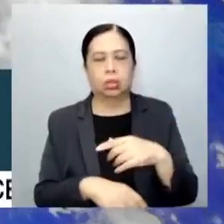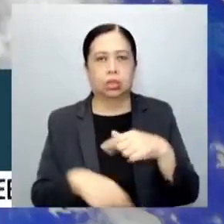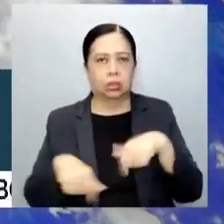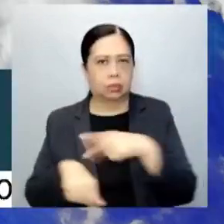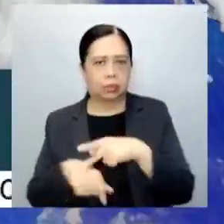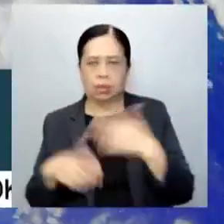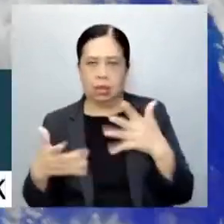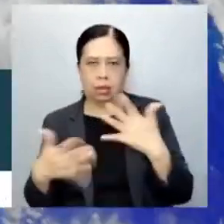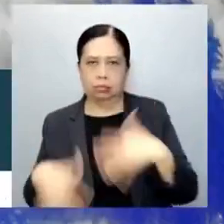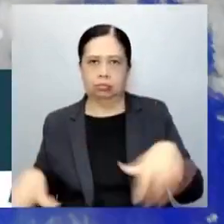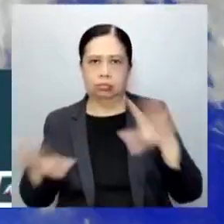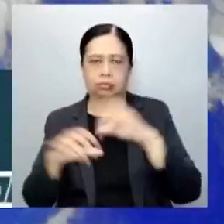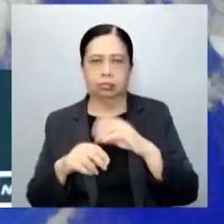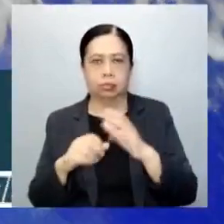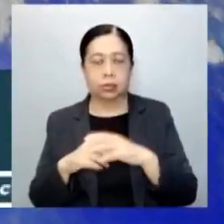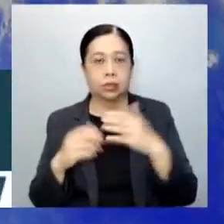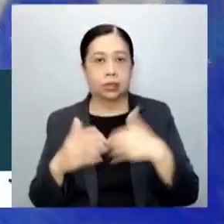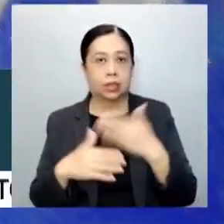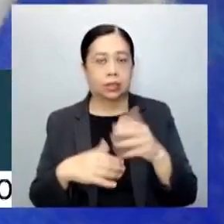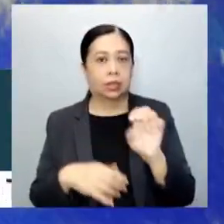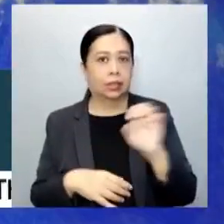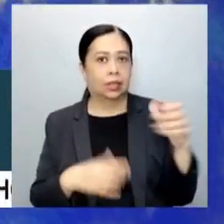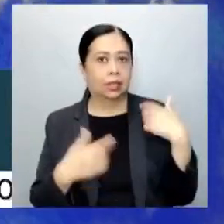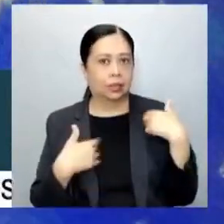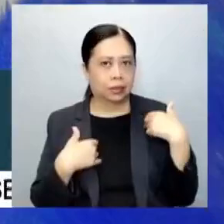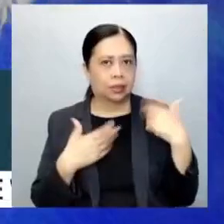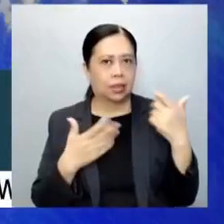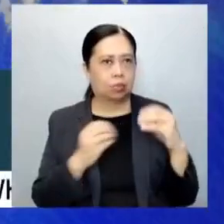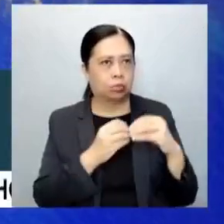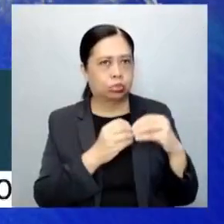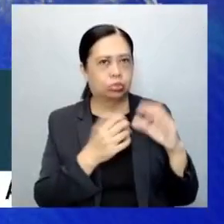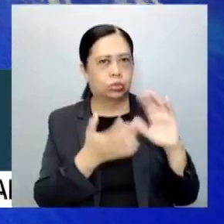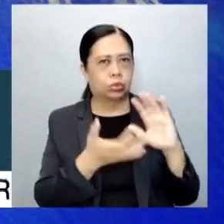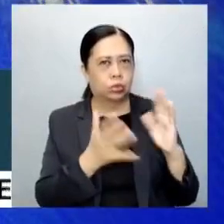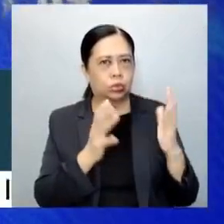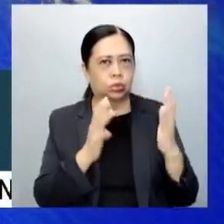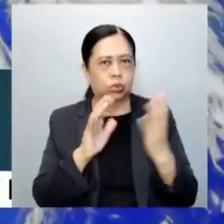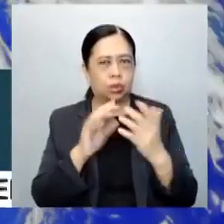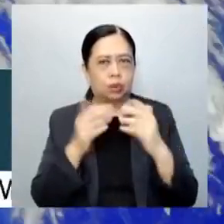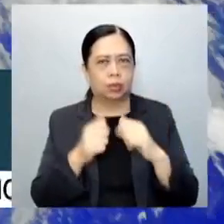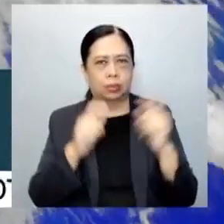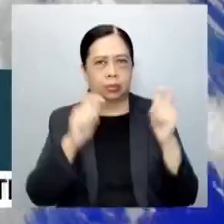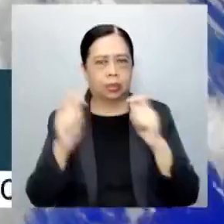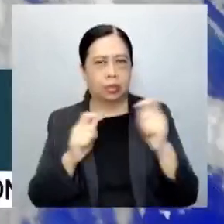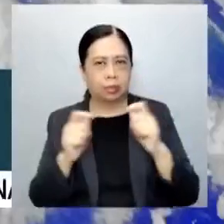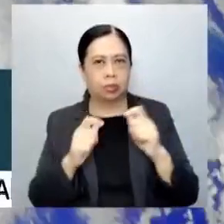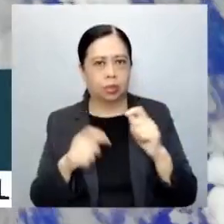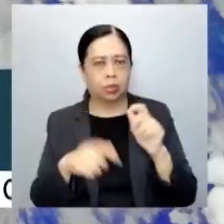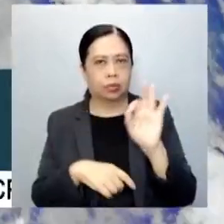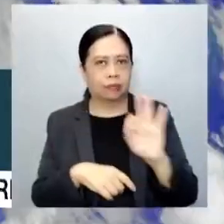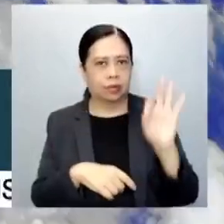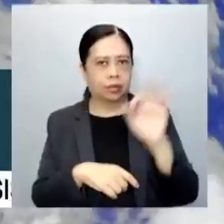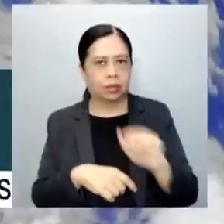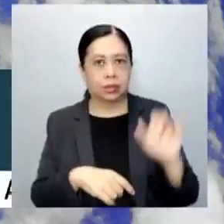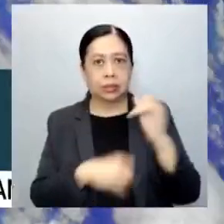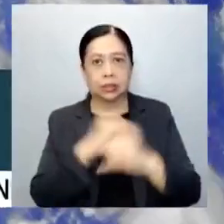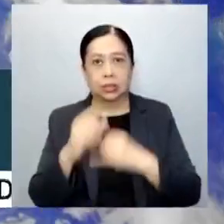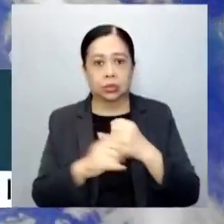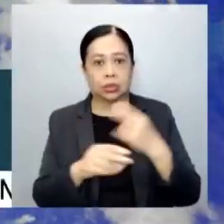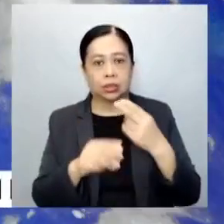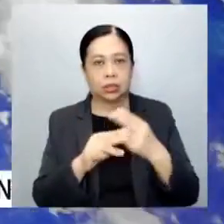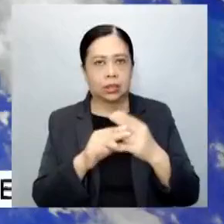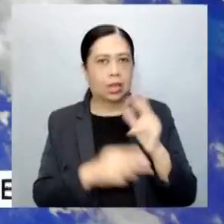Meanwhile, the tropical depression east of the country intensified into a tropical storm early morning Friday and was given the international name